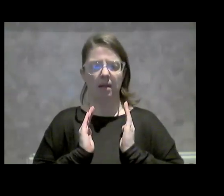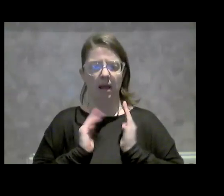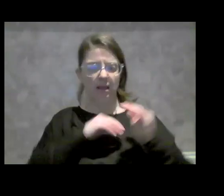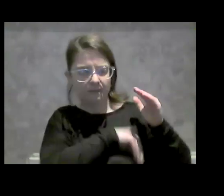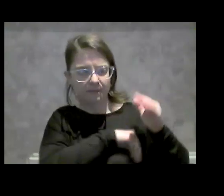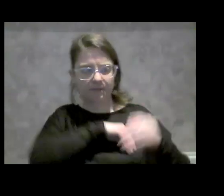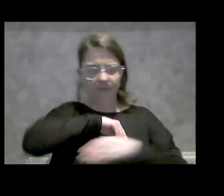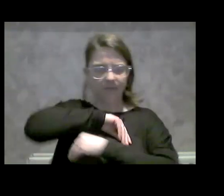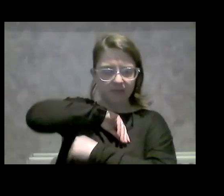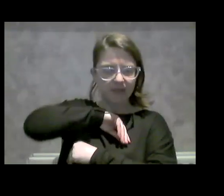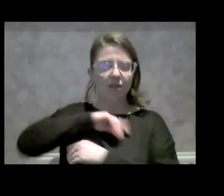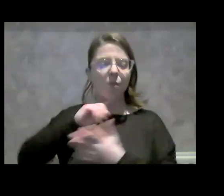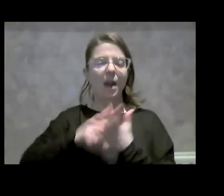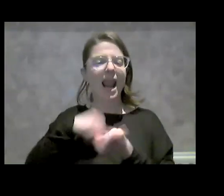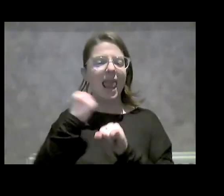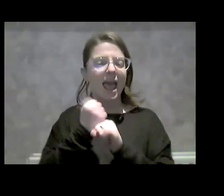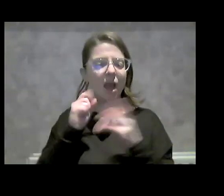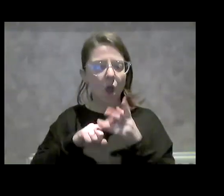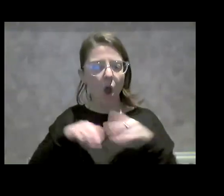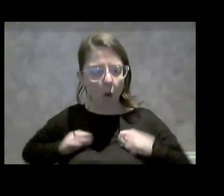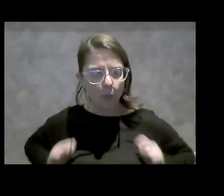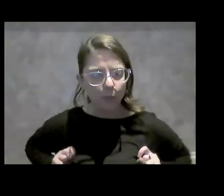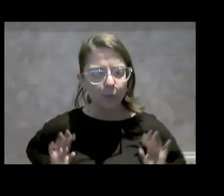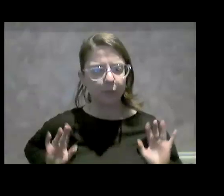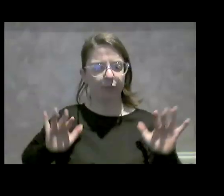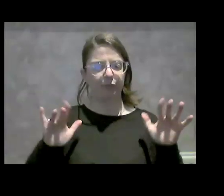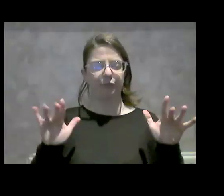with space Lego people. They spilled